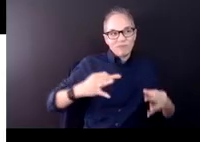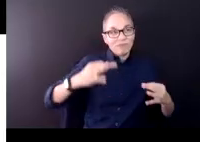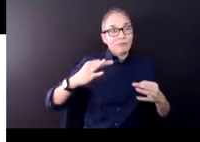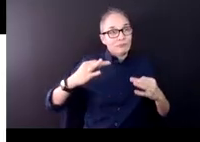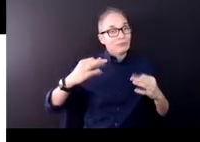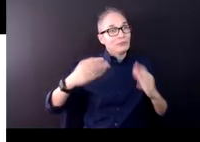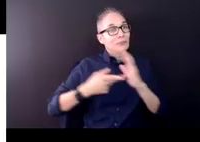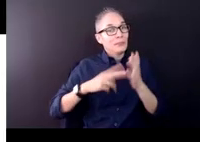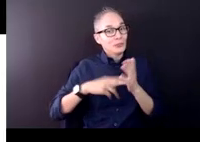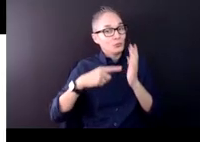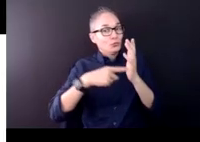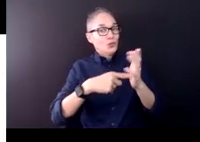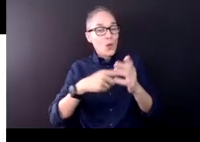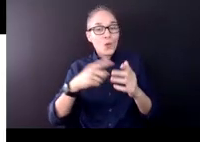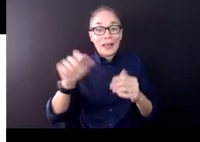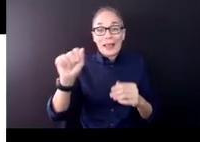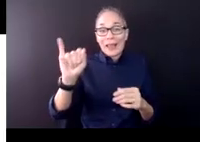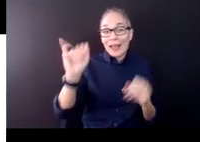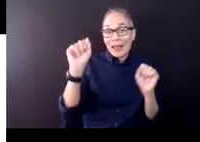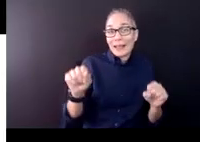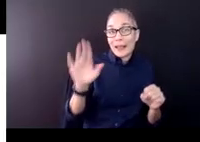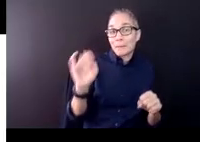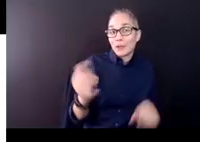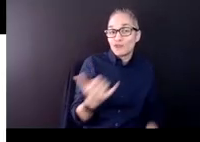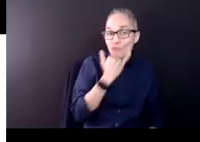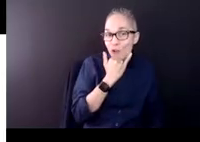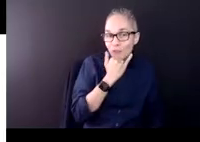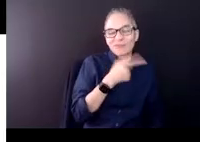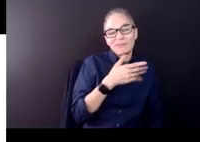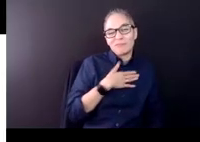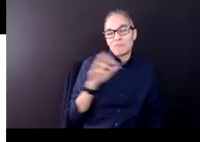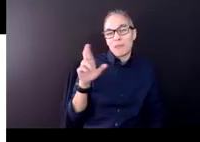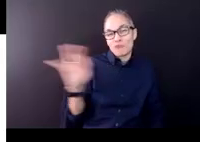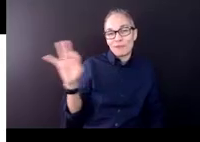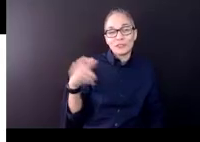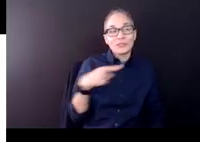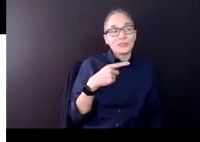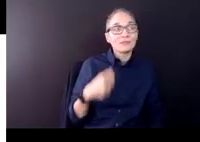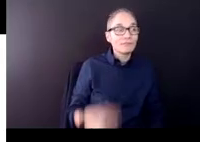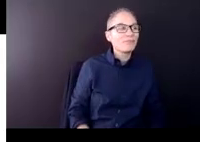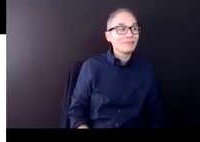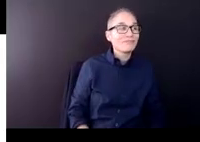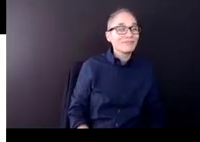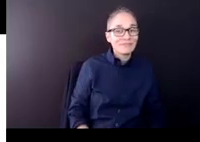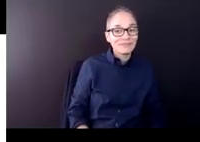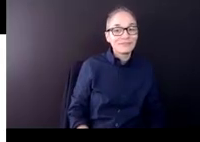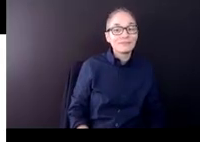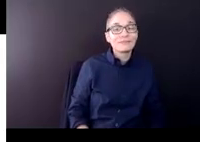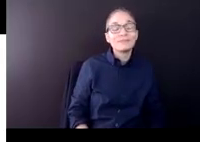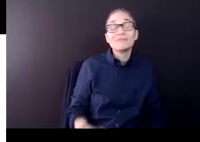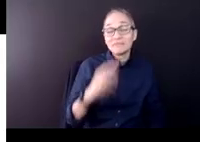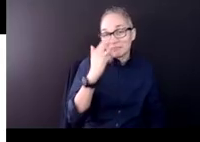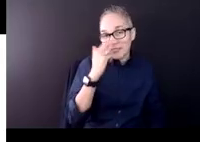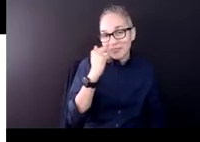wrong. And these are just the references where I got the data from in the previous slide. It's funny.